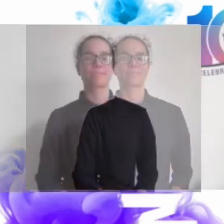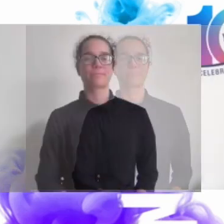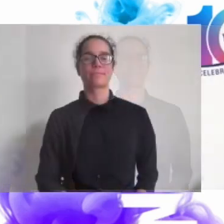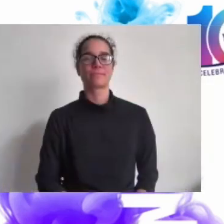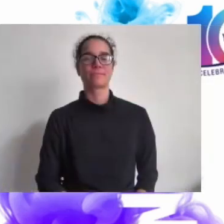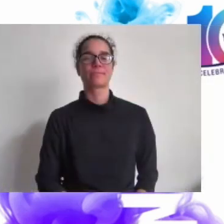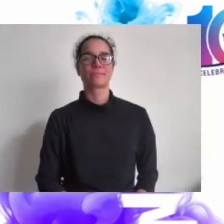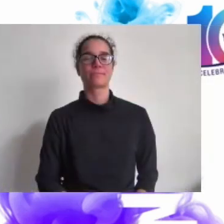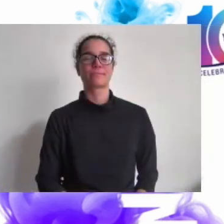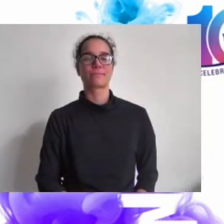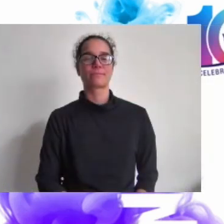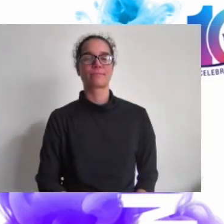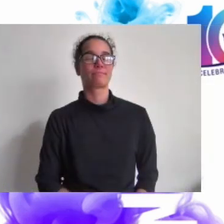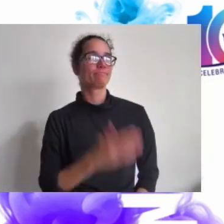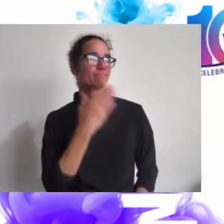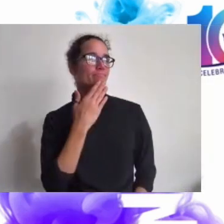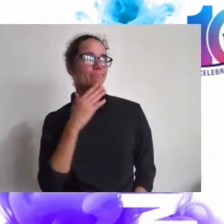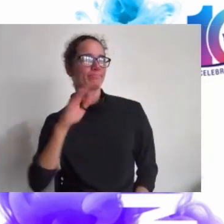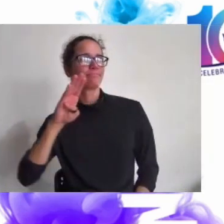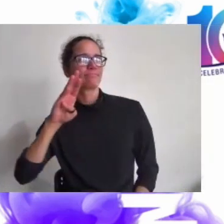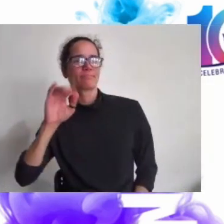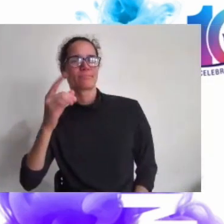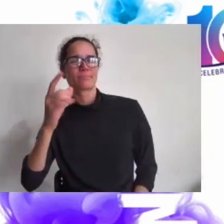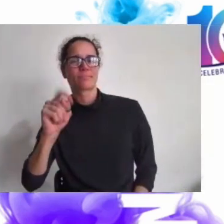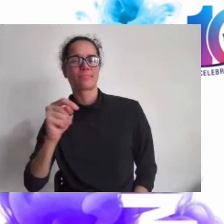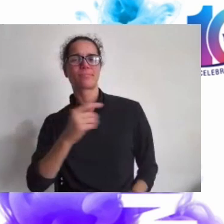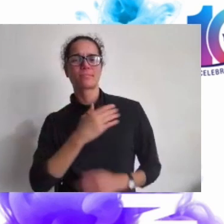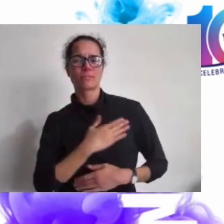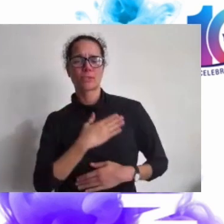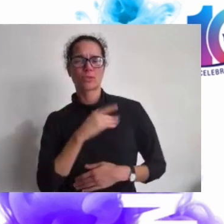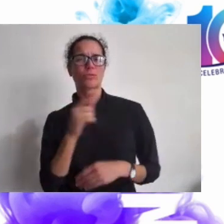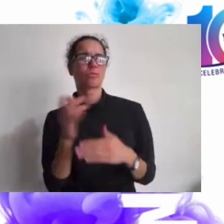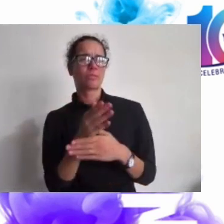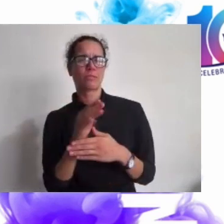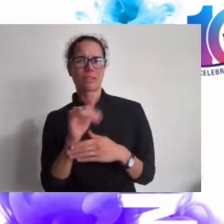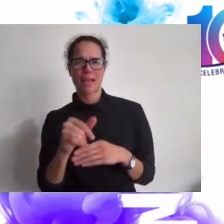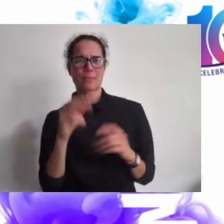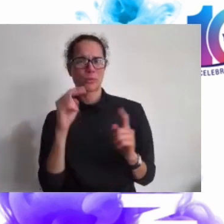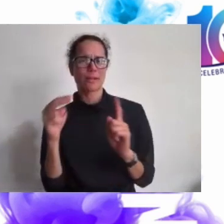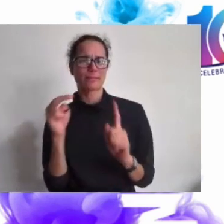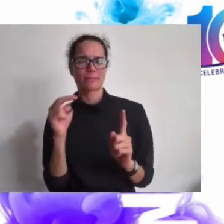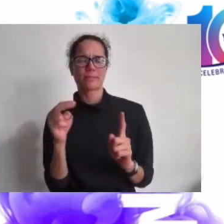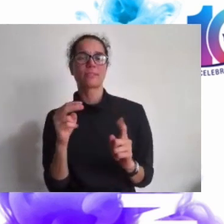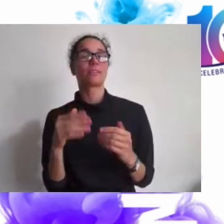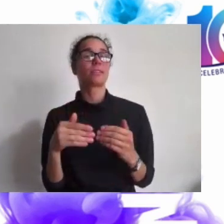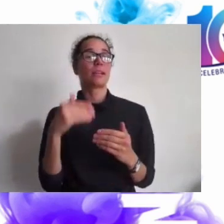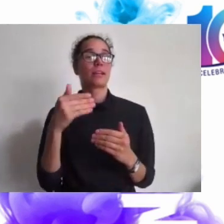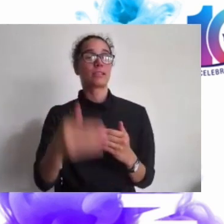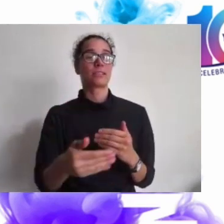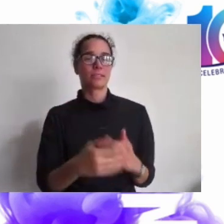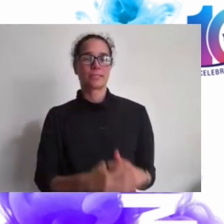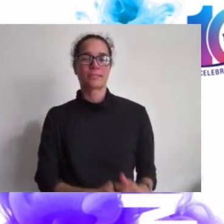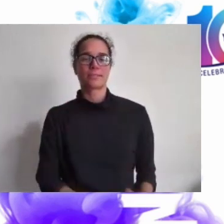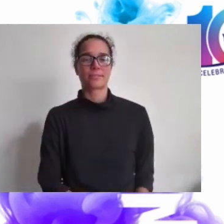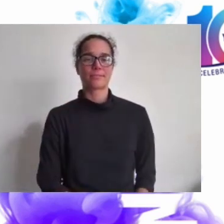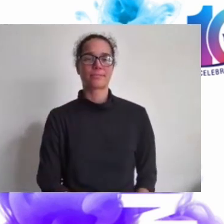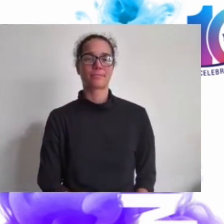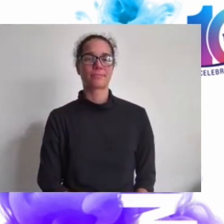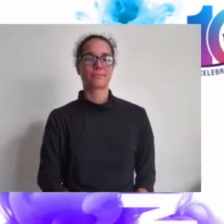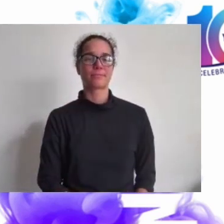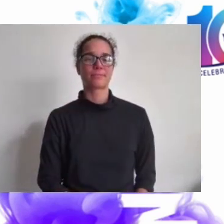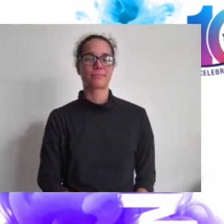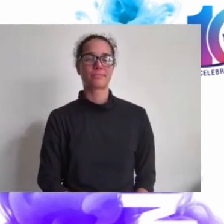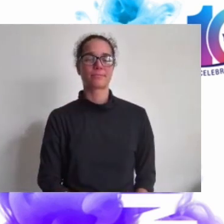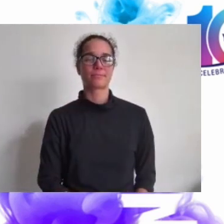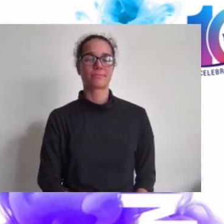Thank you, Bridget. Appreciate you sharing that perspective. Next, let me bring in our next panelist. And you can